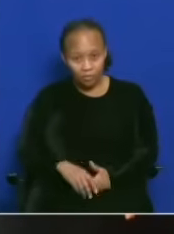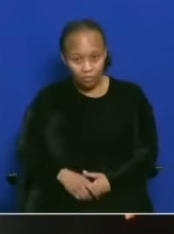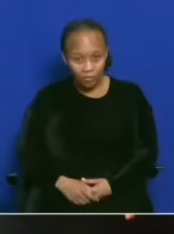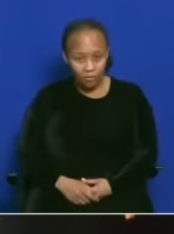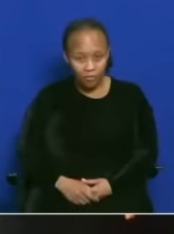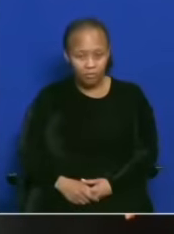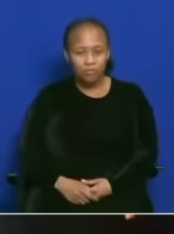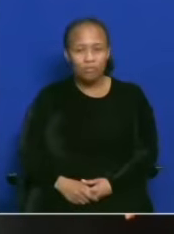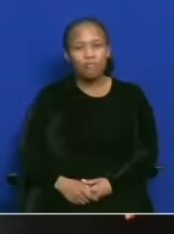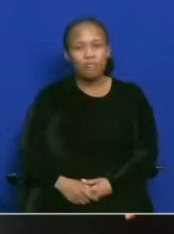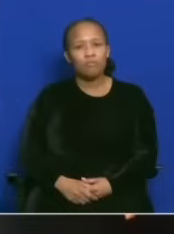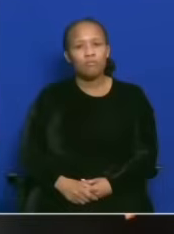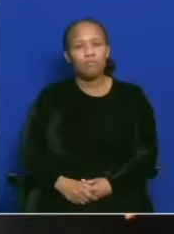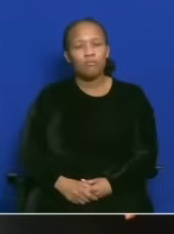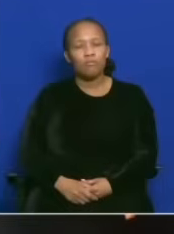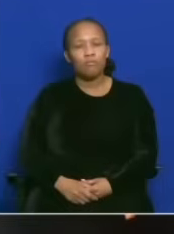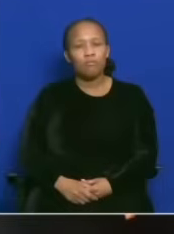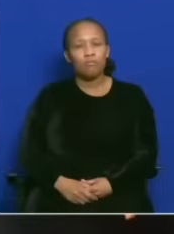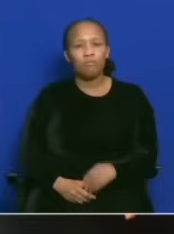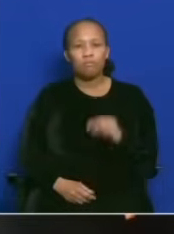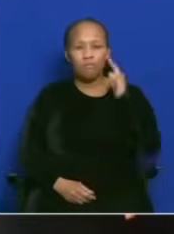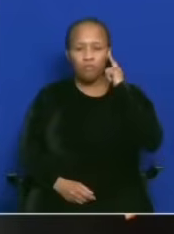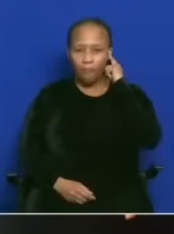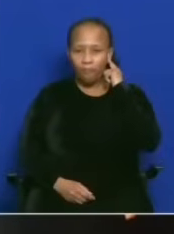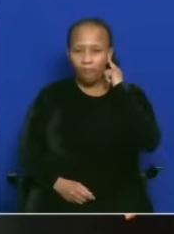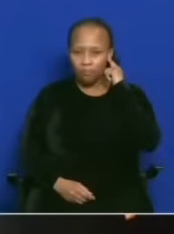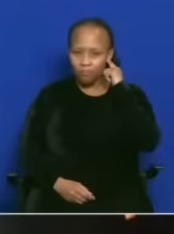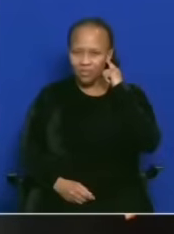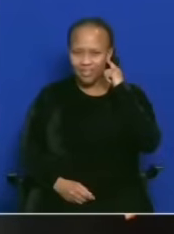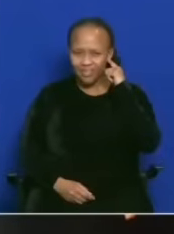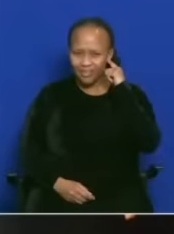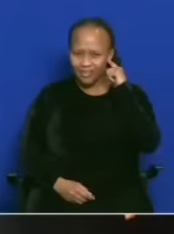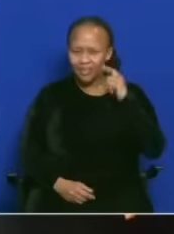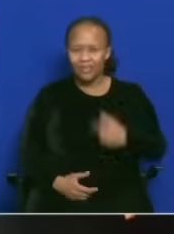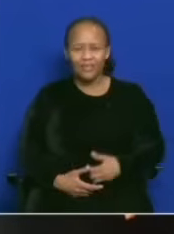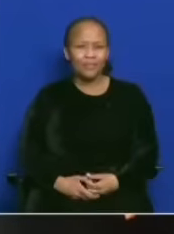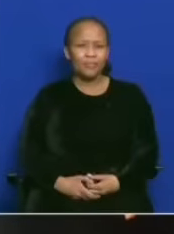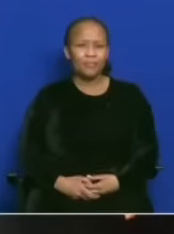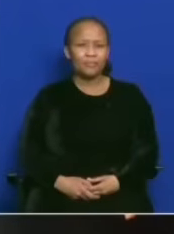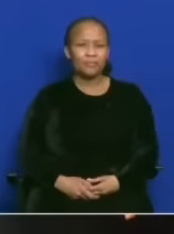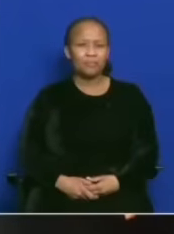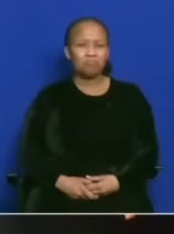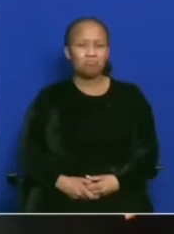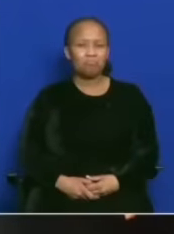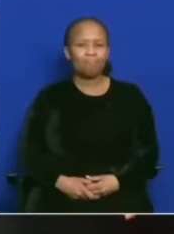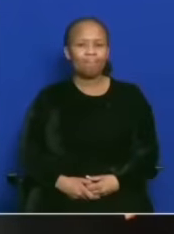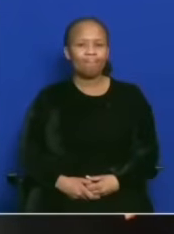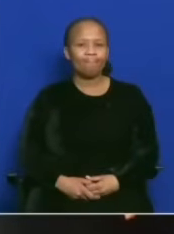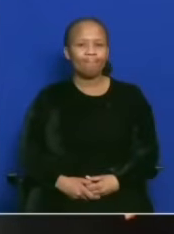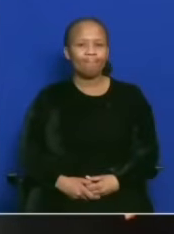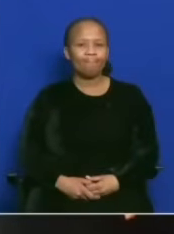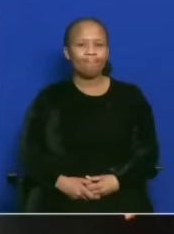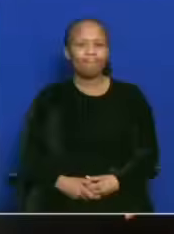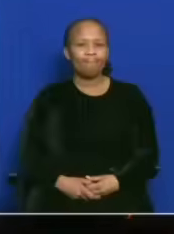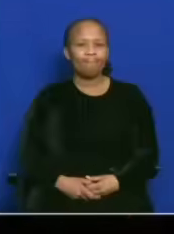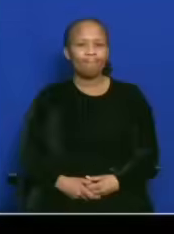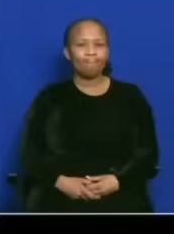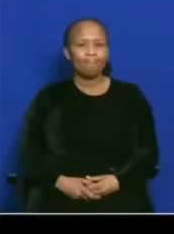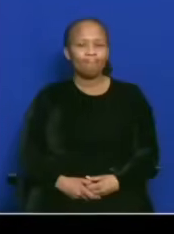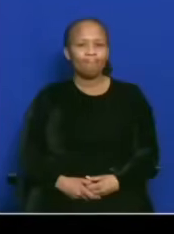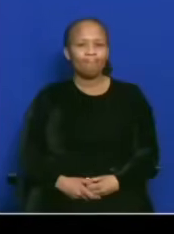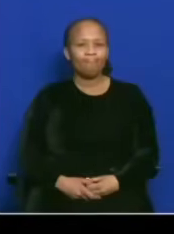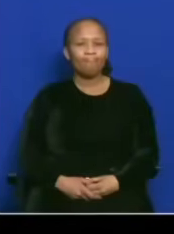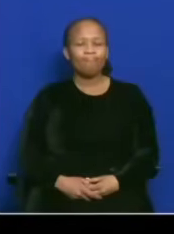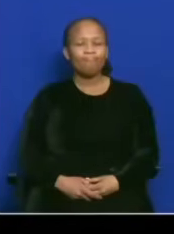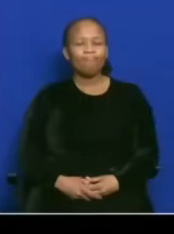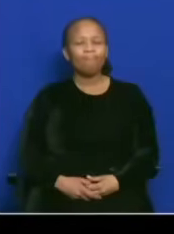And you'll see that the date for the bid information